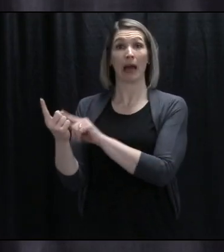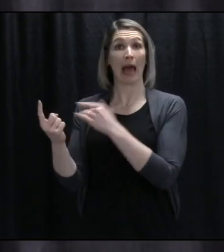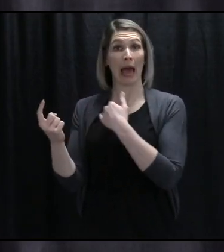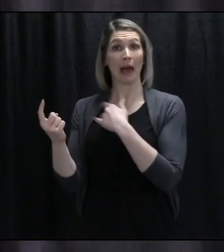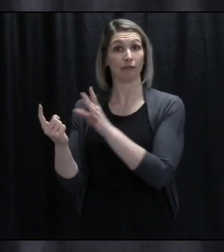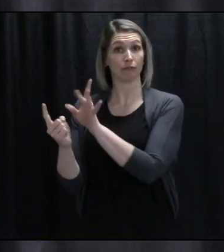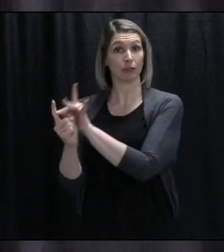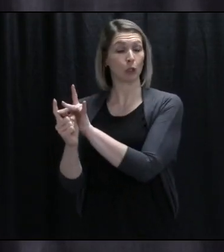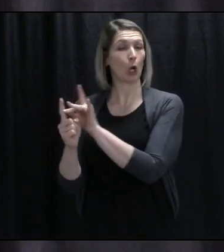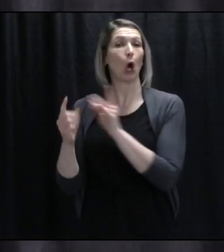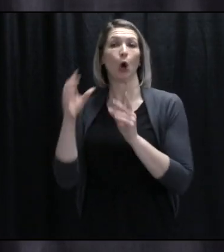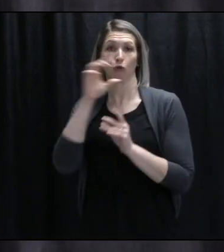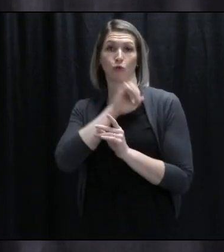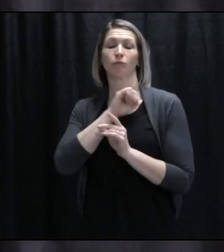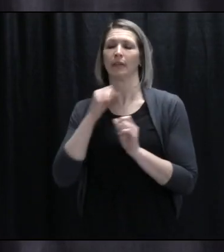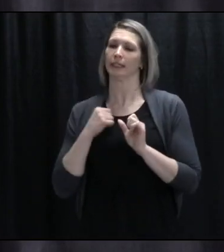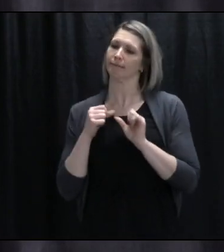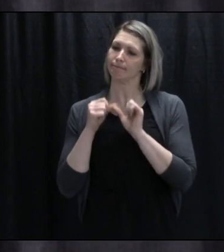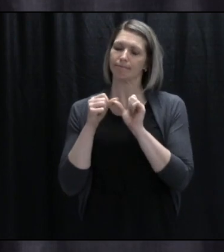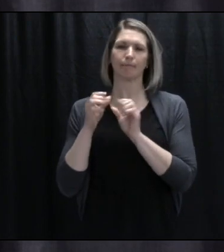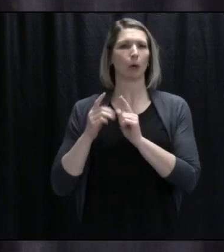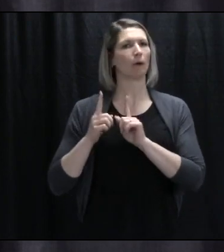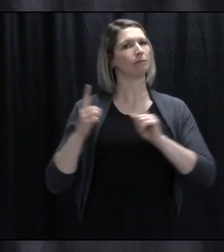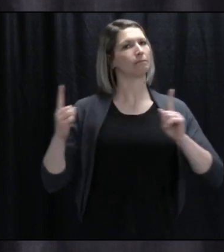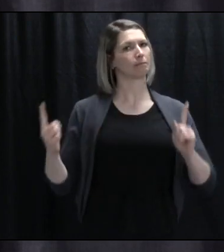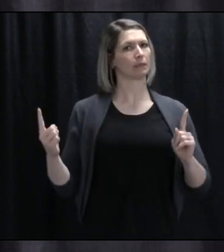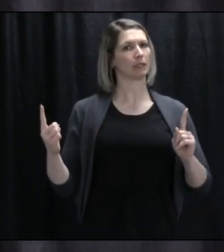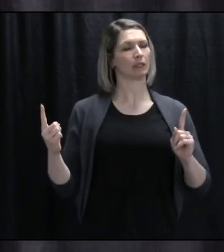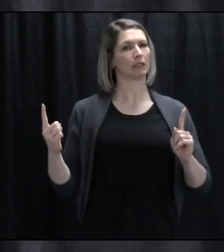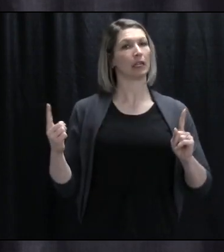neighbor you suspect may have been exposed to the virus.